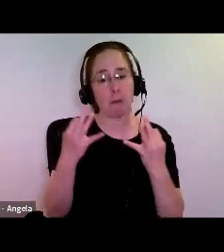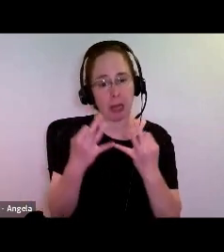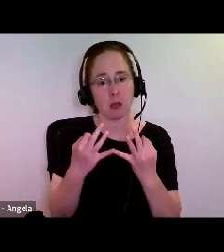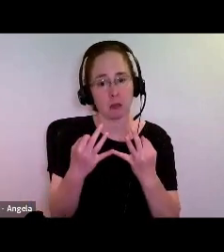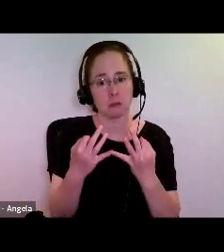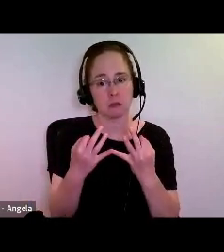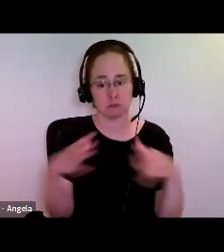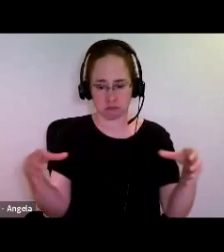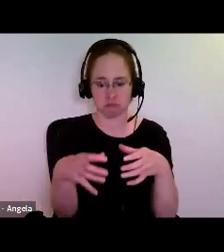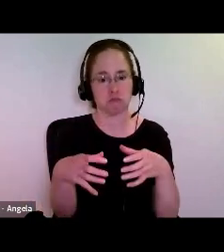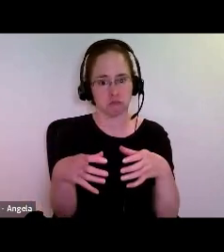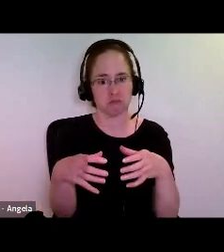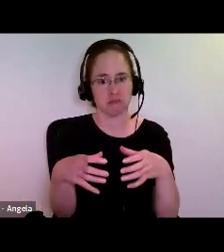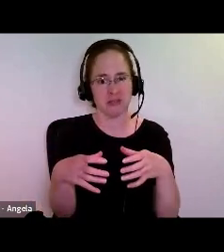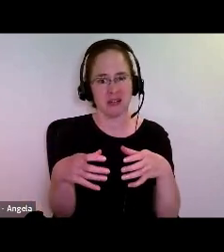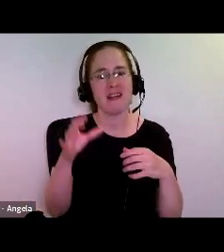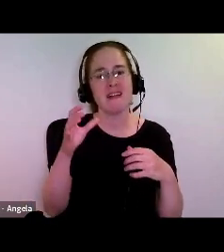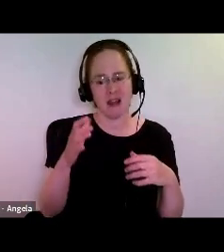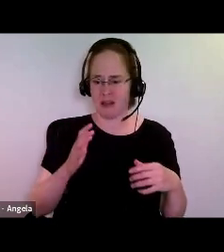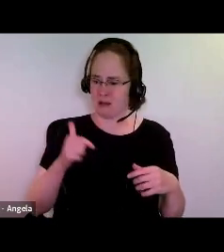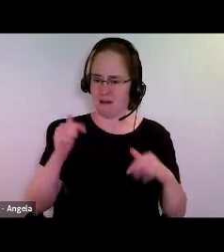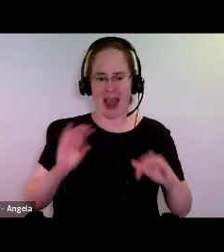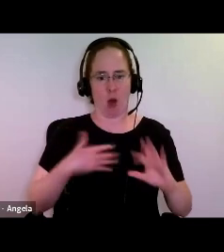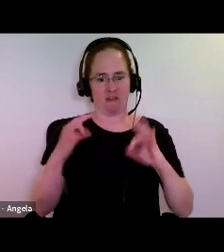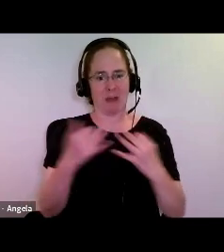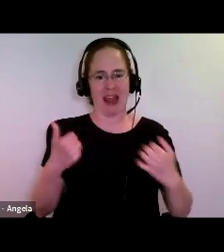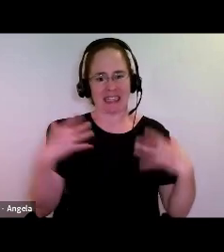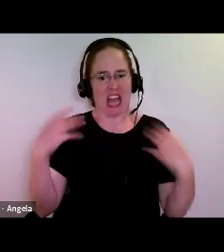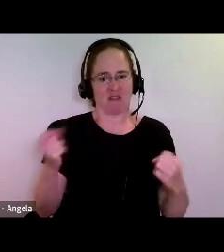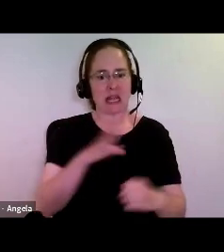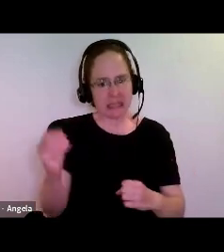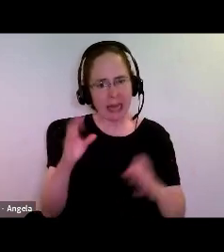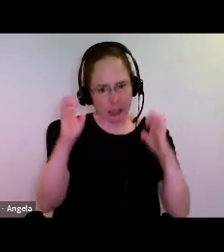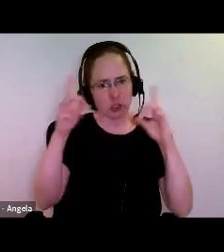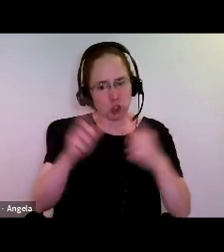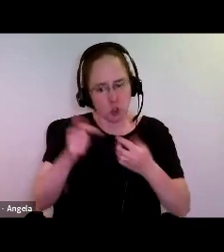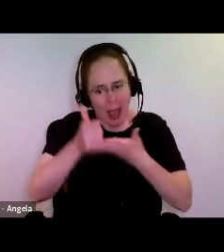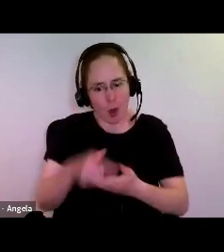a family that now has the confidence and some education to help him